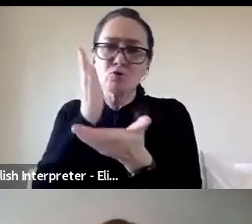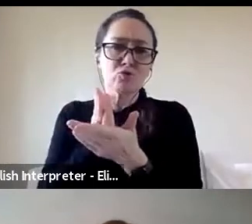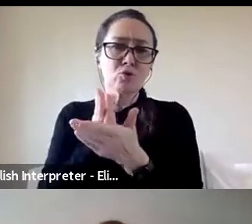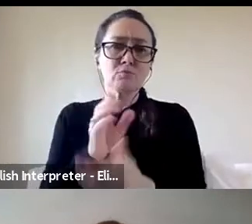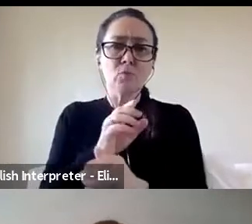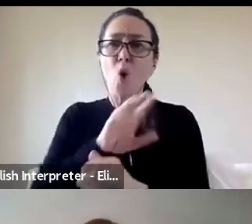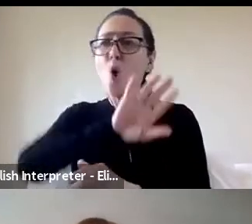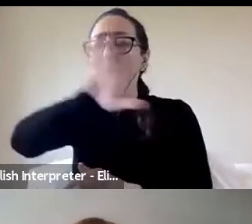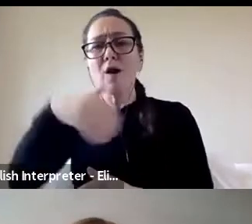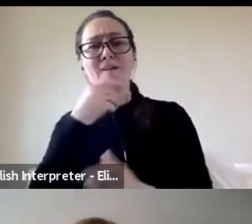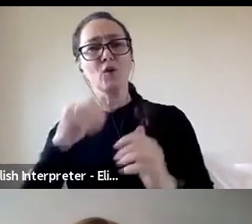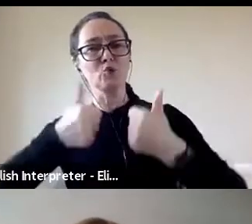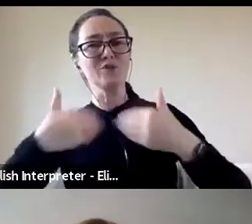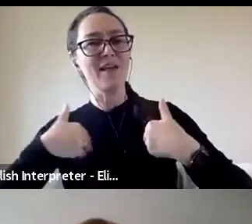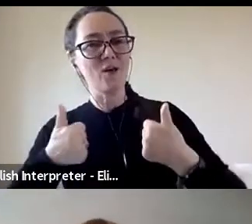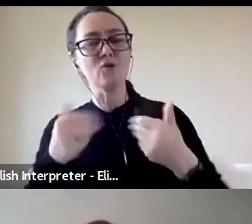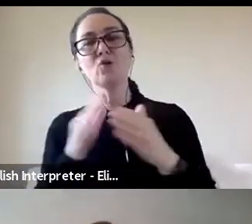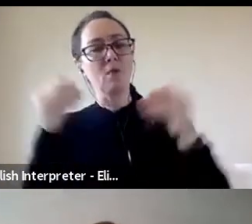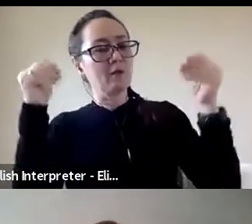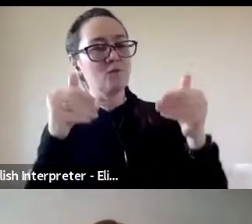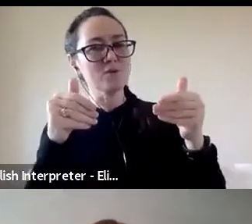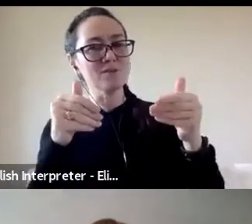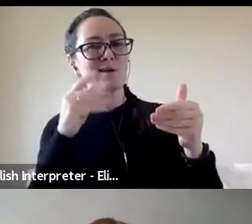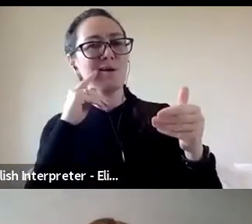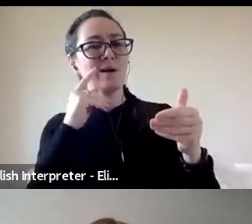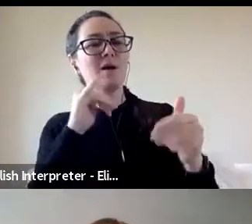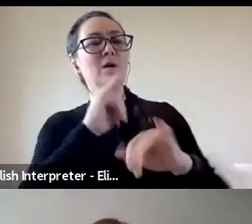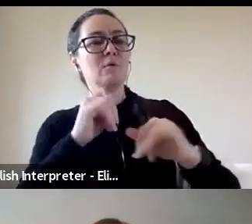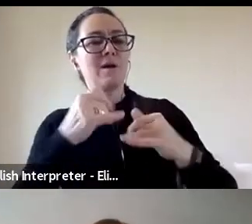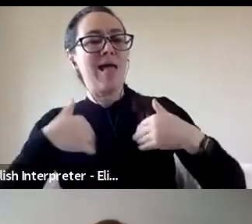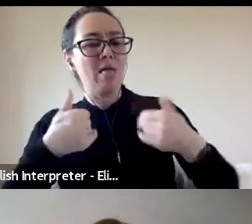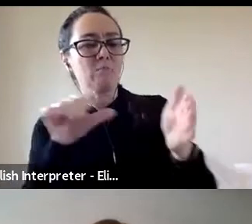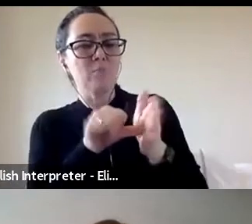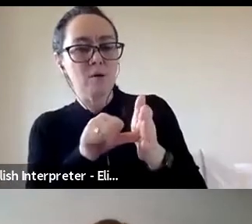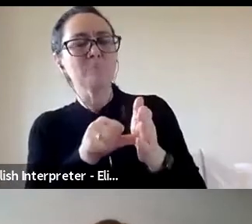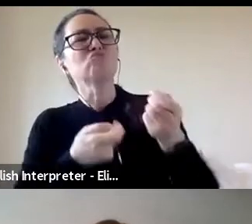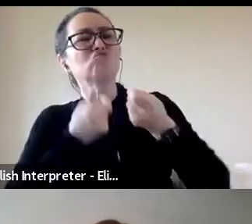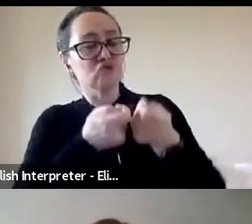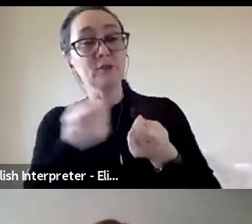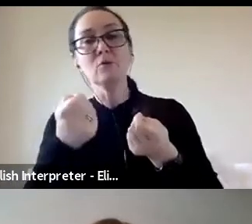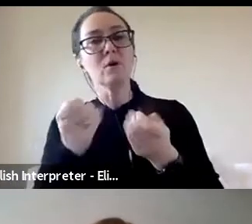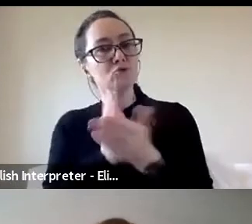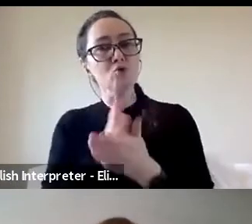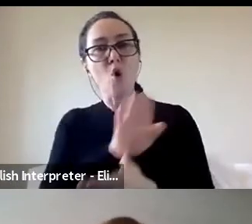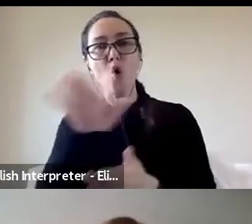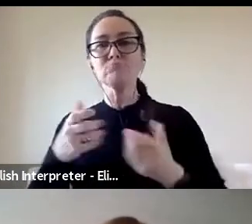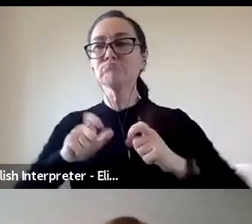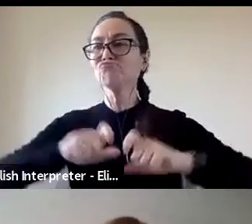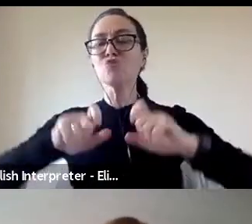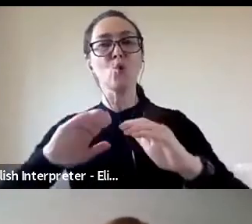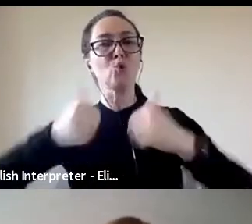health rather than treating bad health is something that we really need to look at and fund going forward as